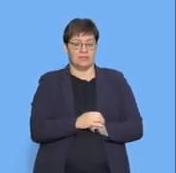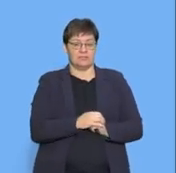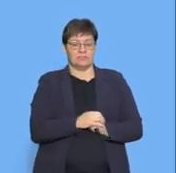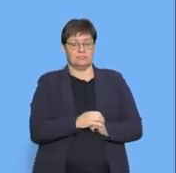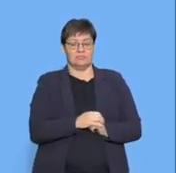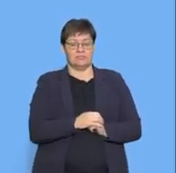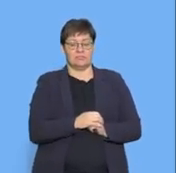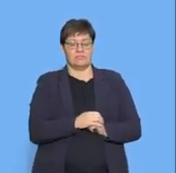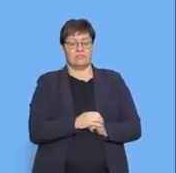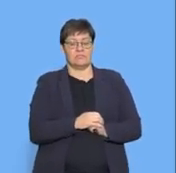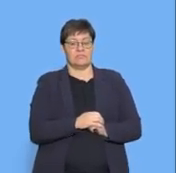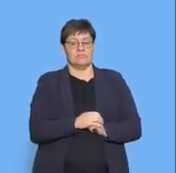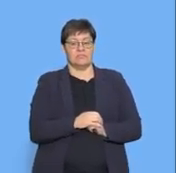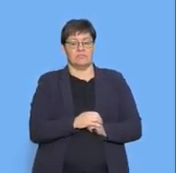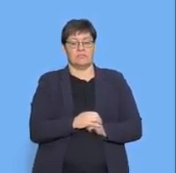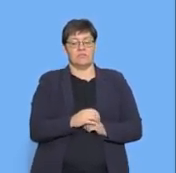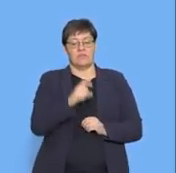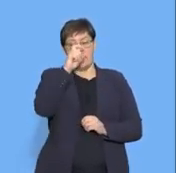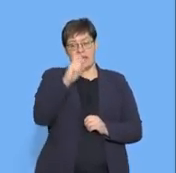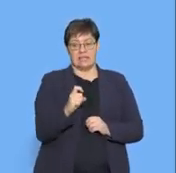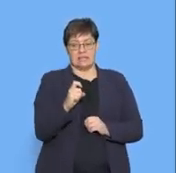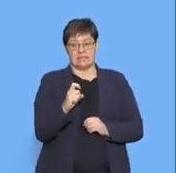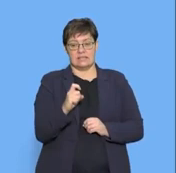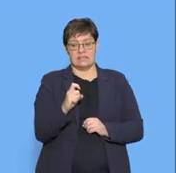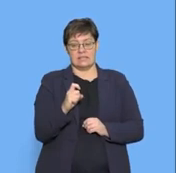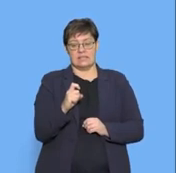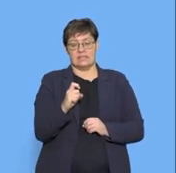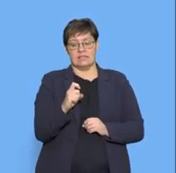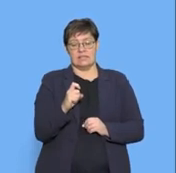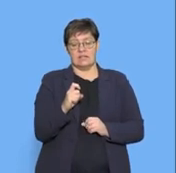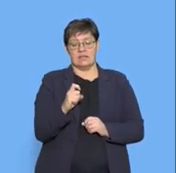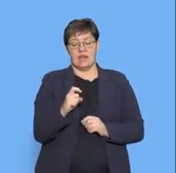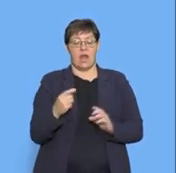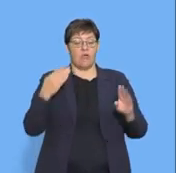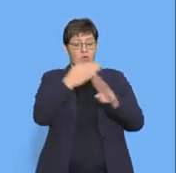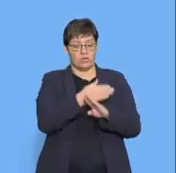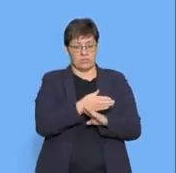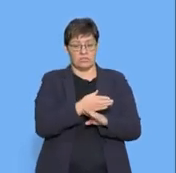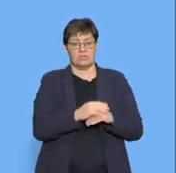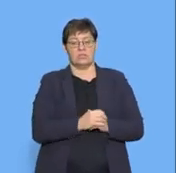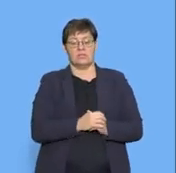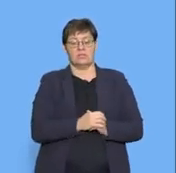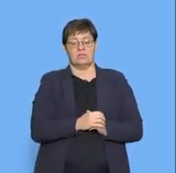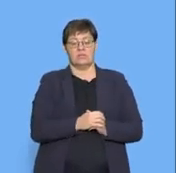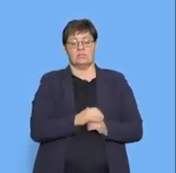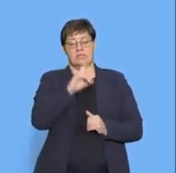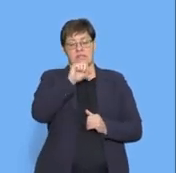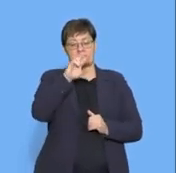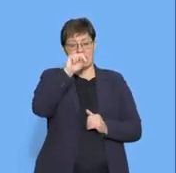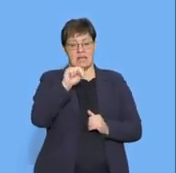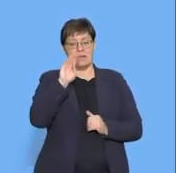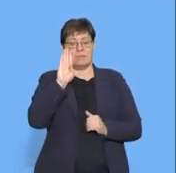pair. And what was our full pair? That was the side, so x, and the angle across it was